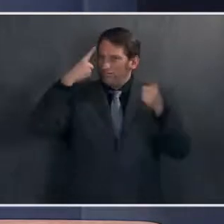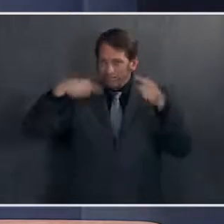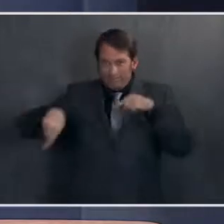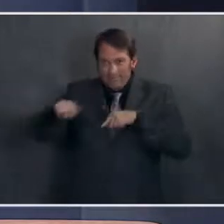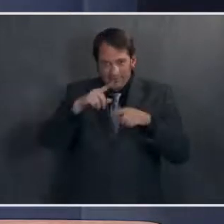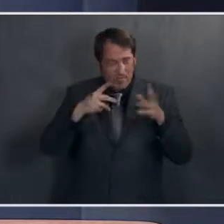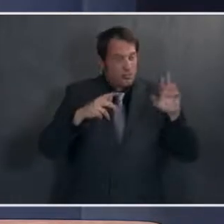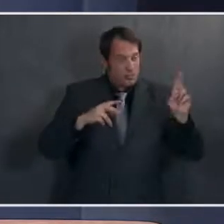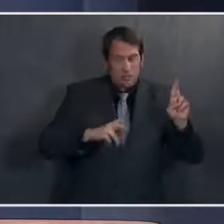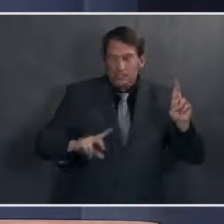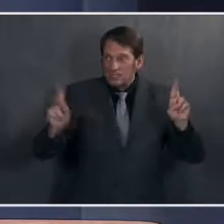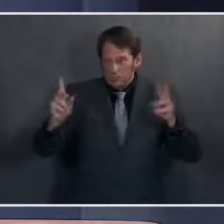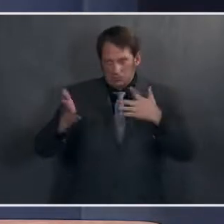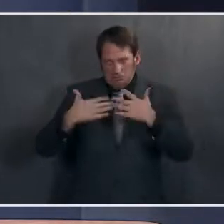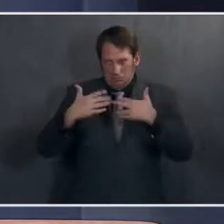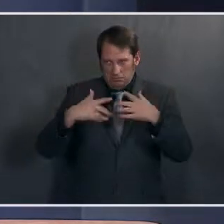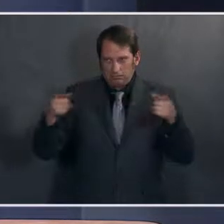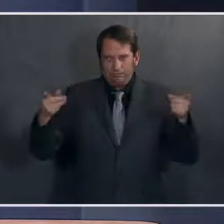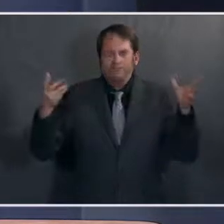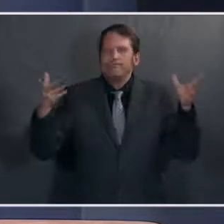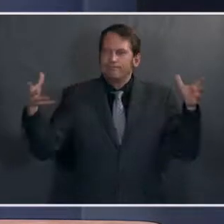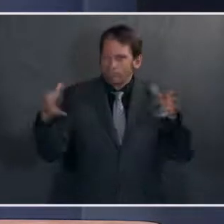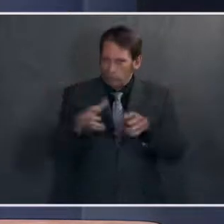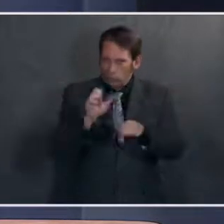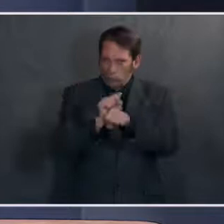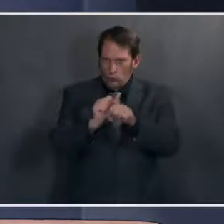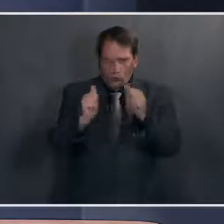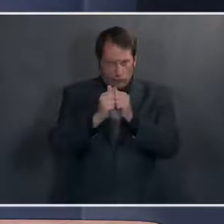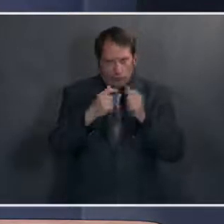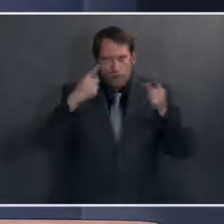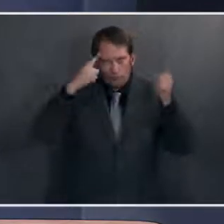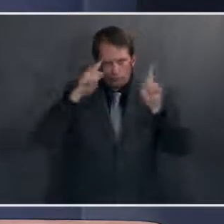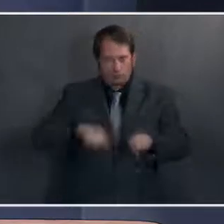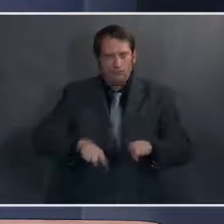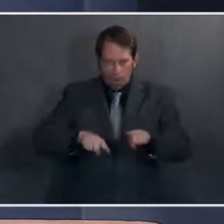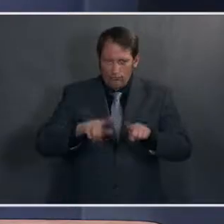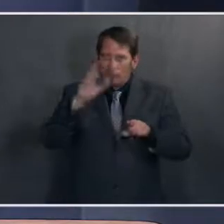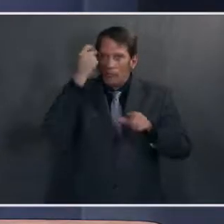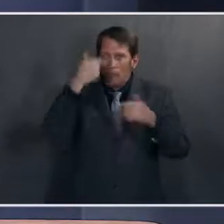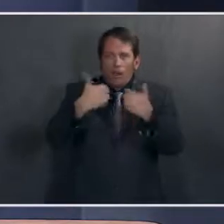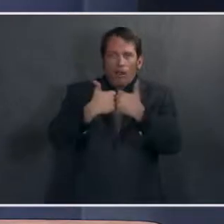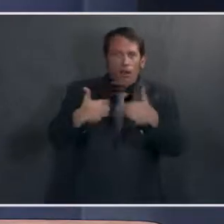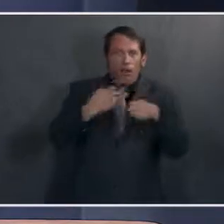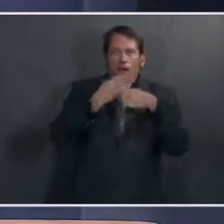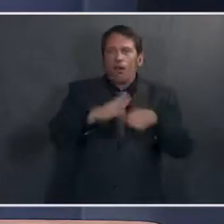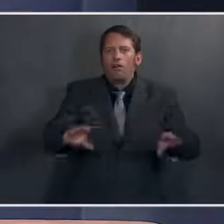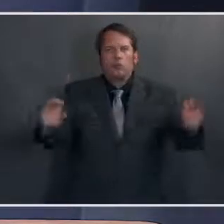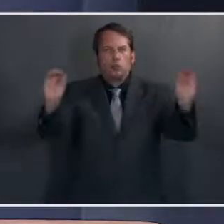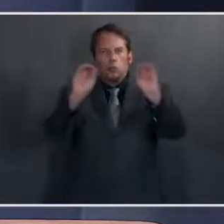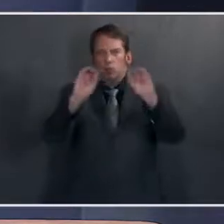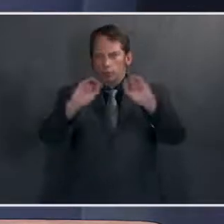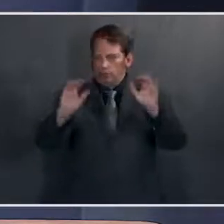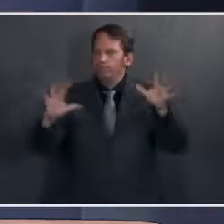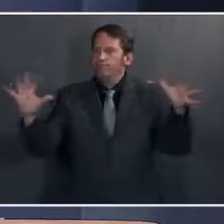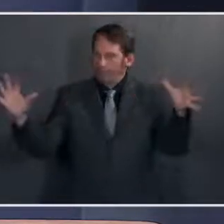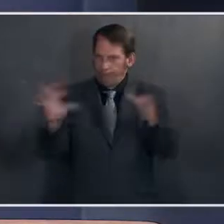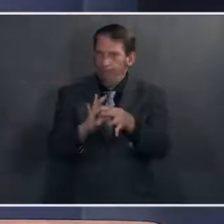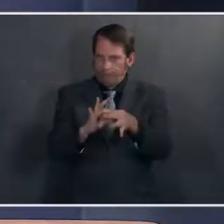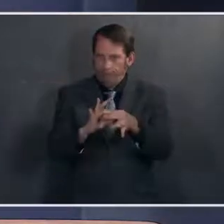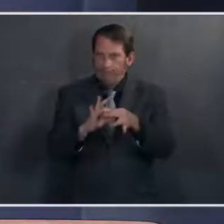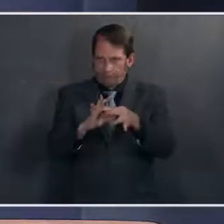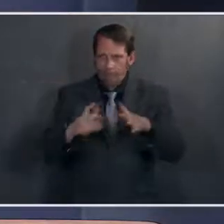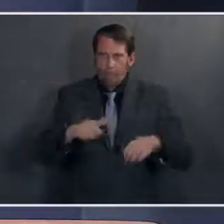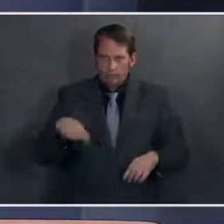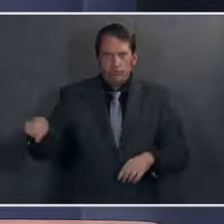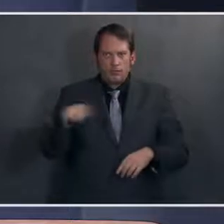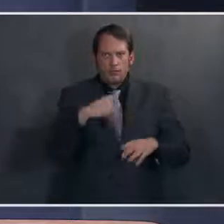as bipartisan as possible. There have been lots of questions from some of you and others about the differences between the